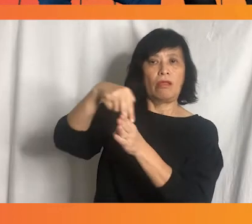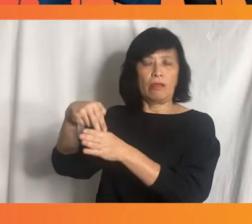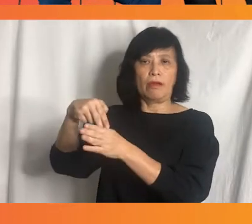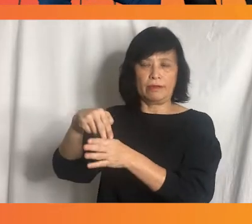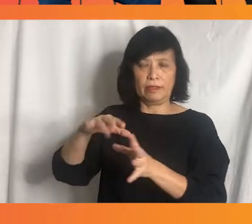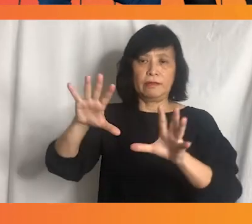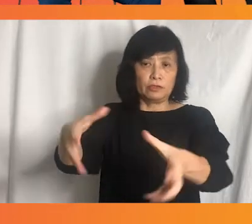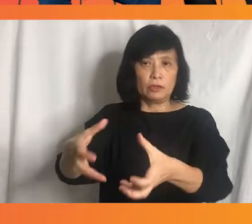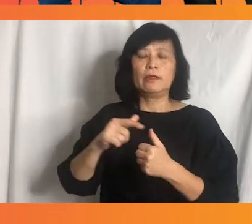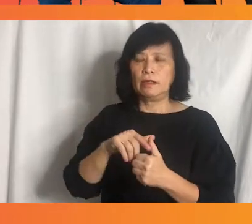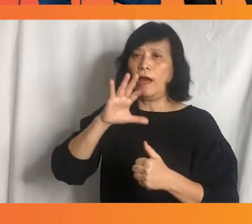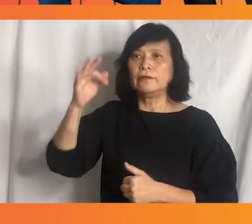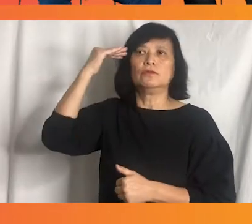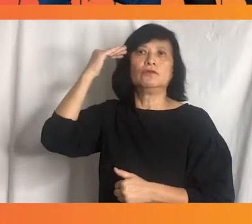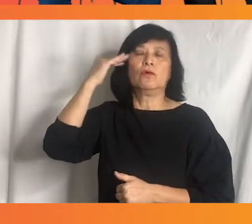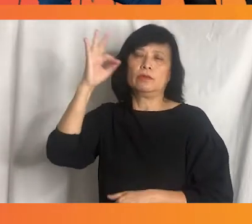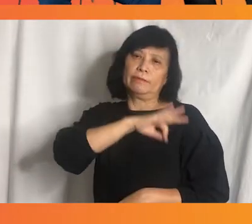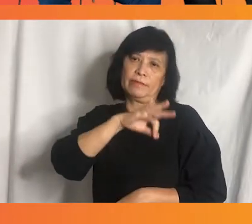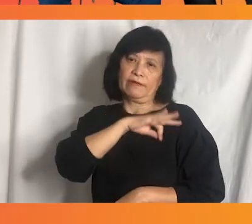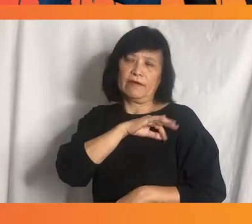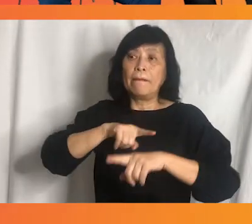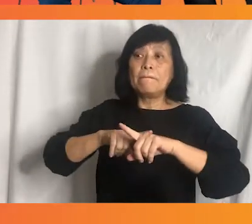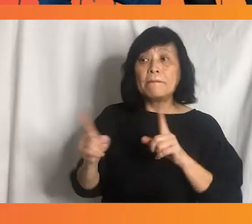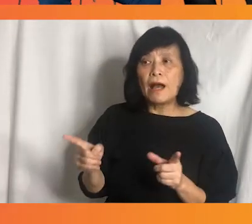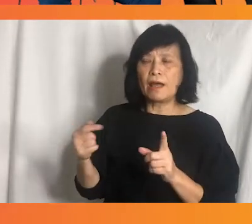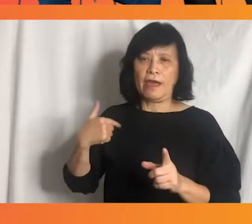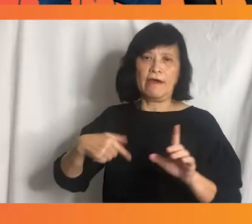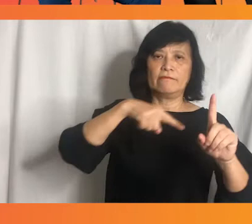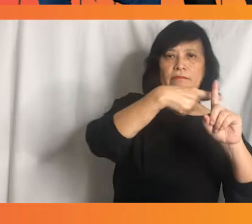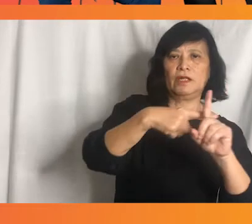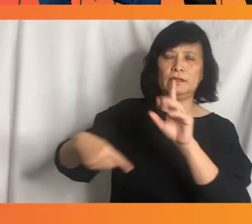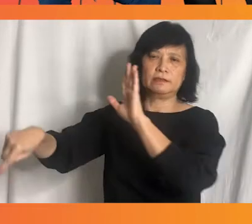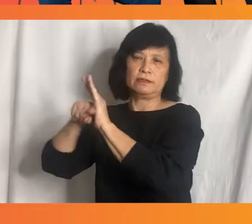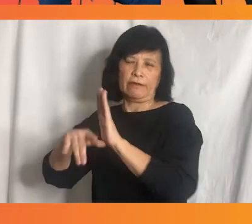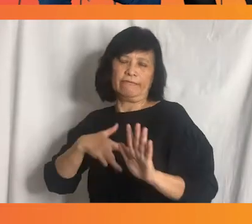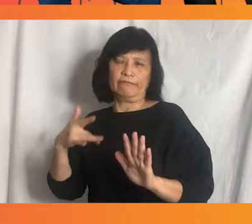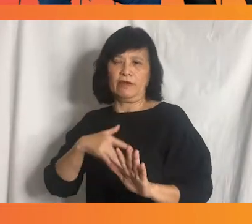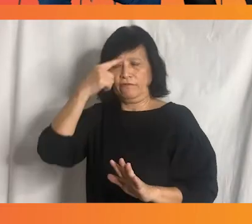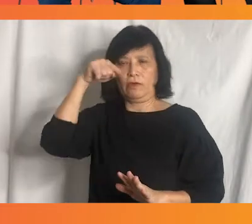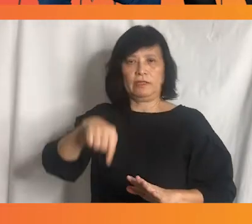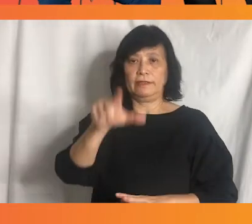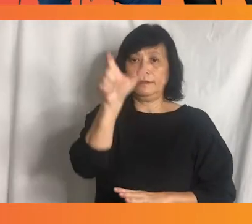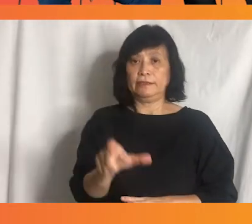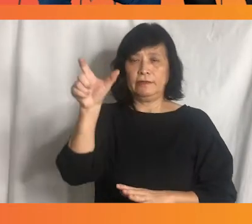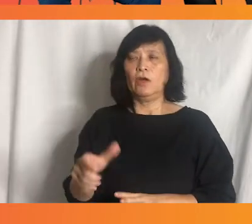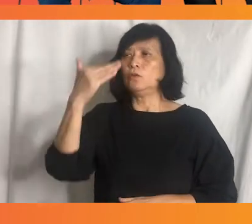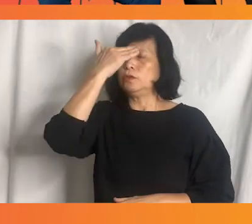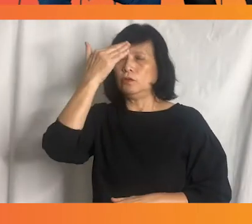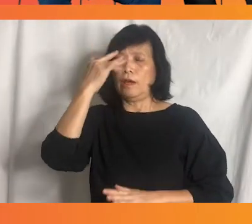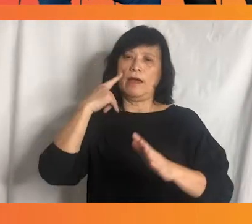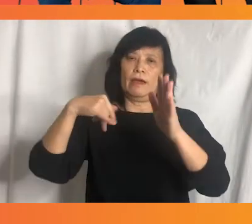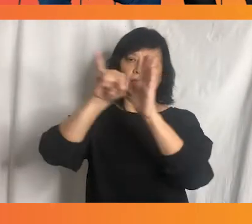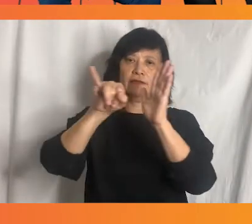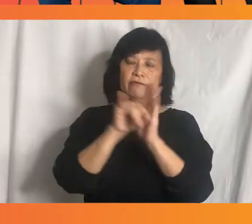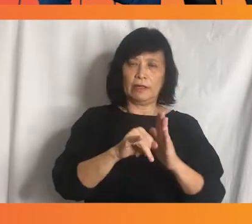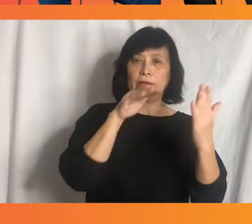articulate the benefits of exercise, but there is also a counter-argument for that. For individuals in this stage, we can identify their barriers, address